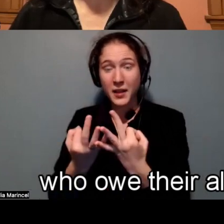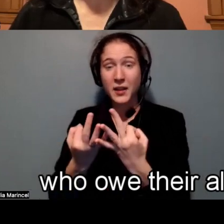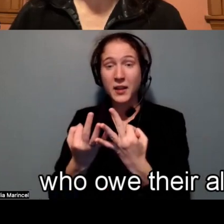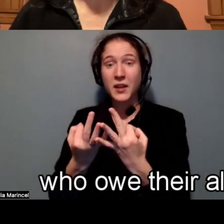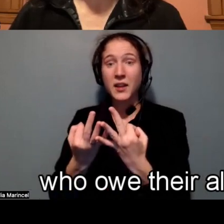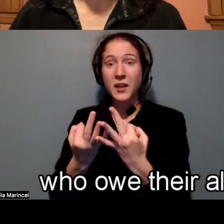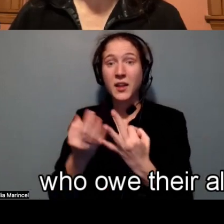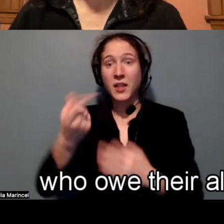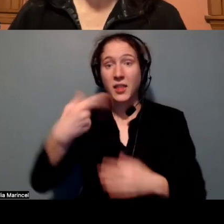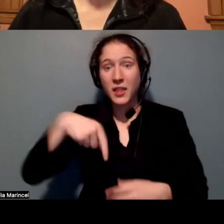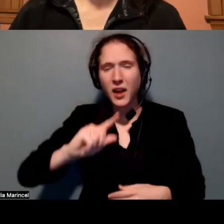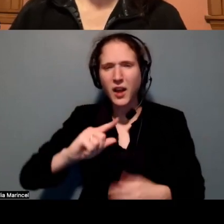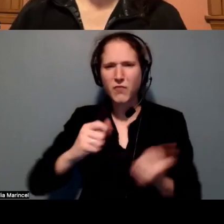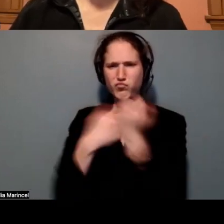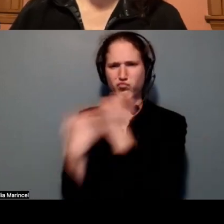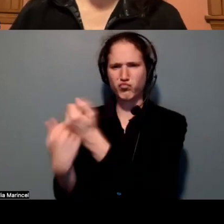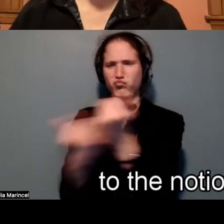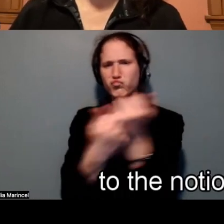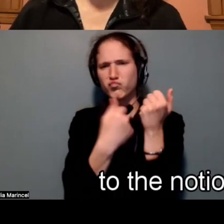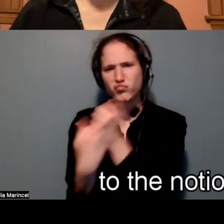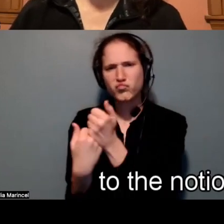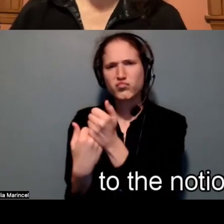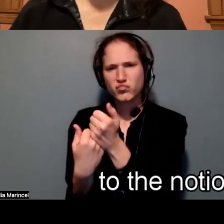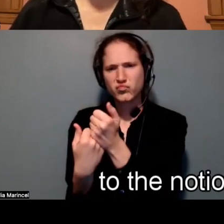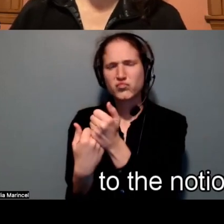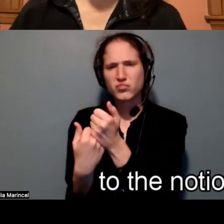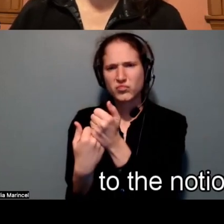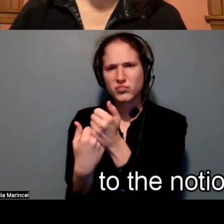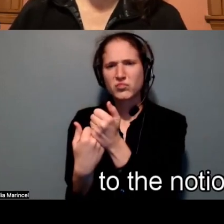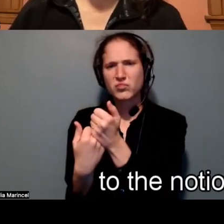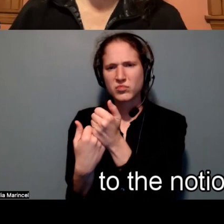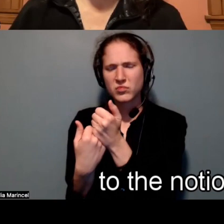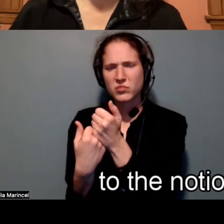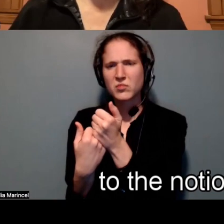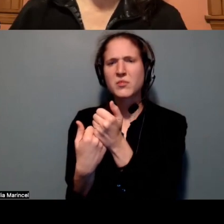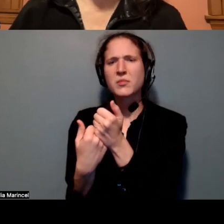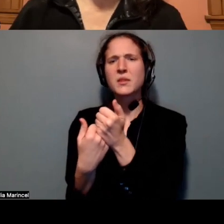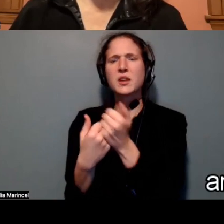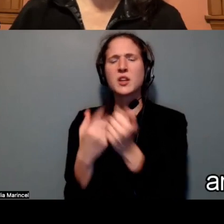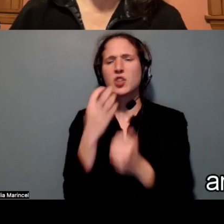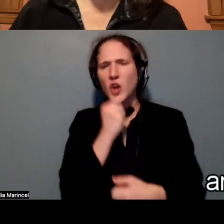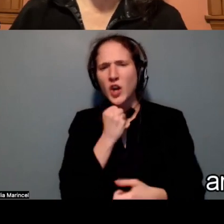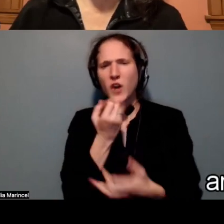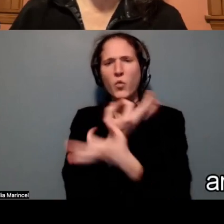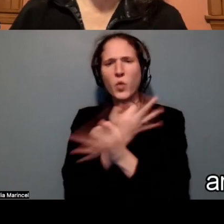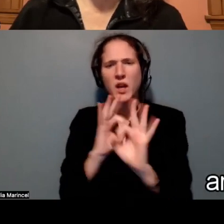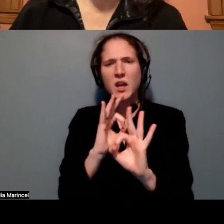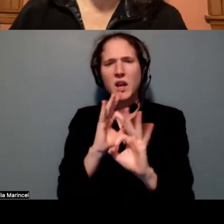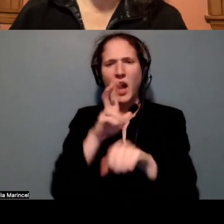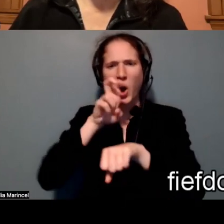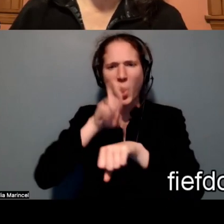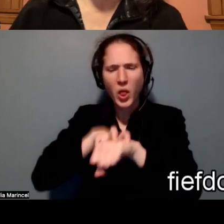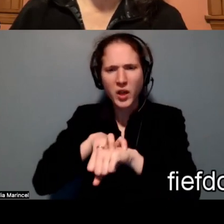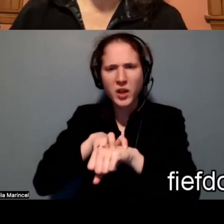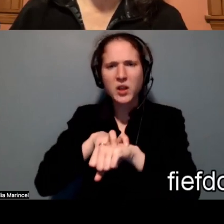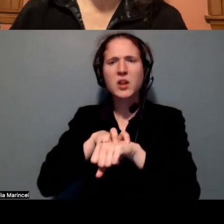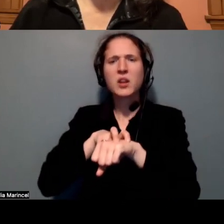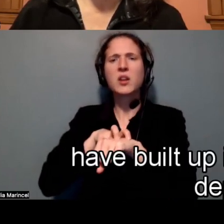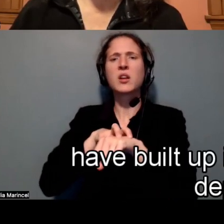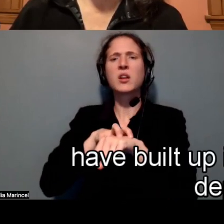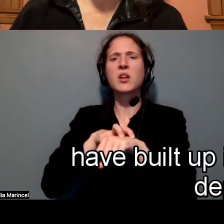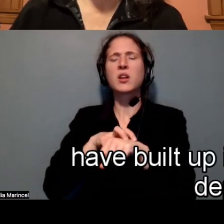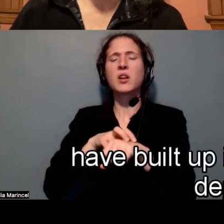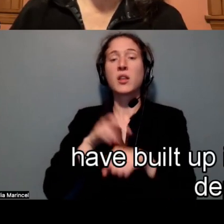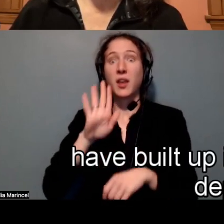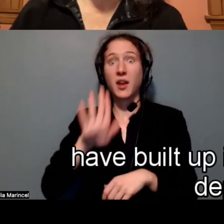allegiance to each other, to the notion of a free Ireland, and to the fiefdom that they